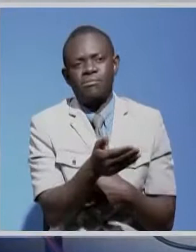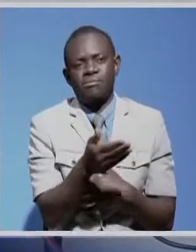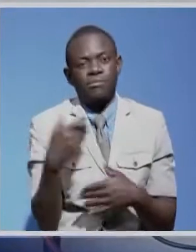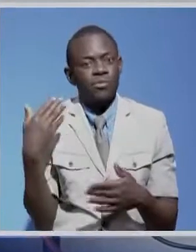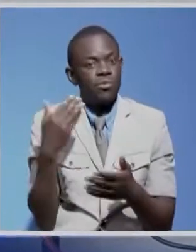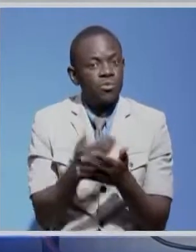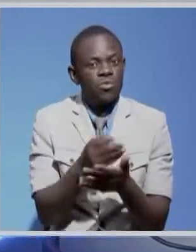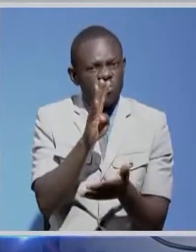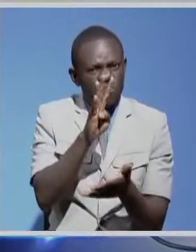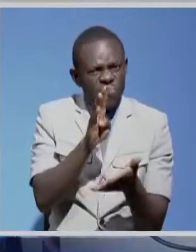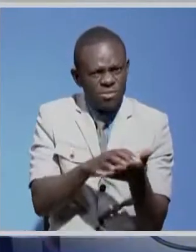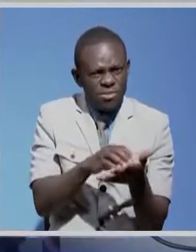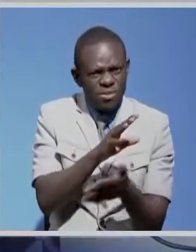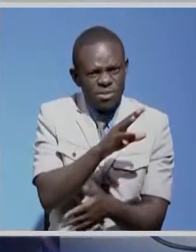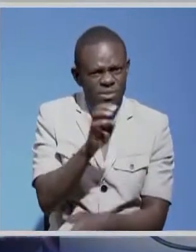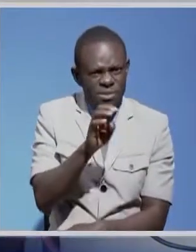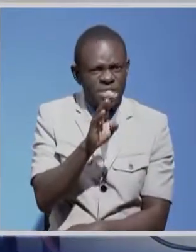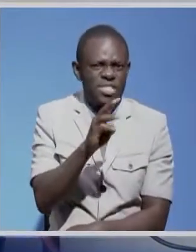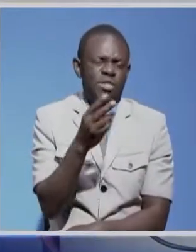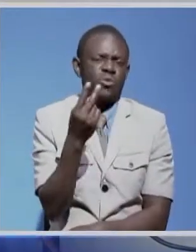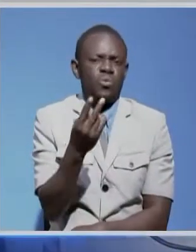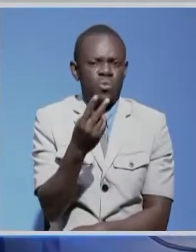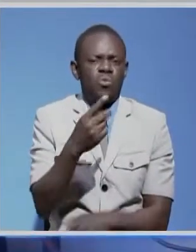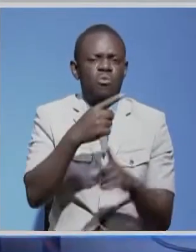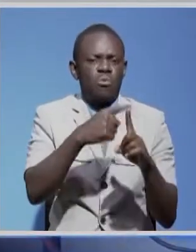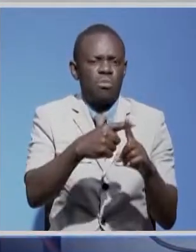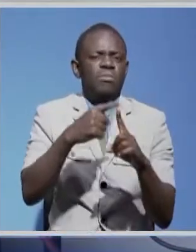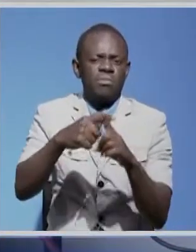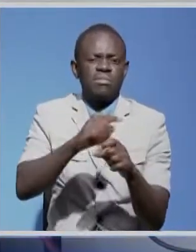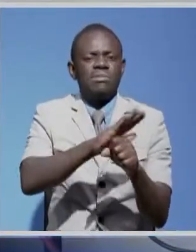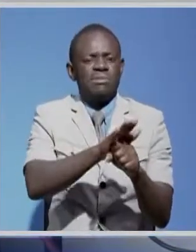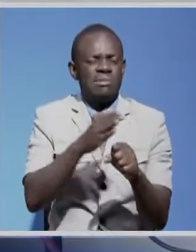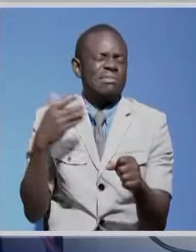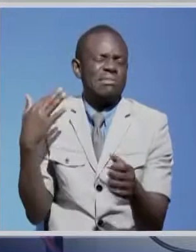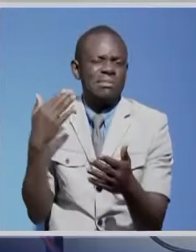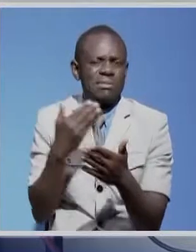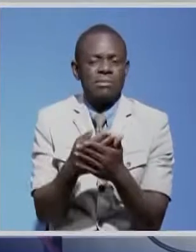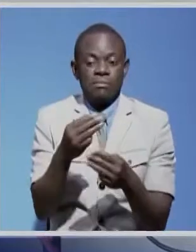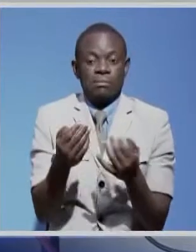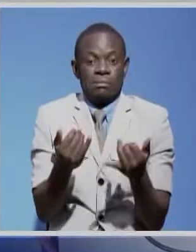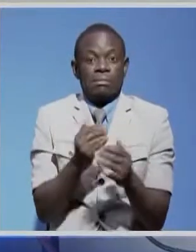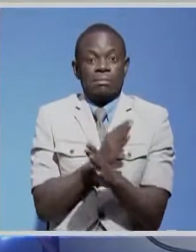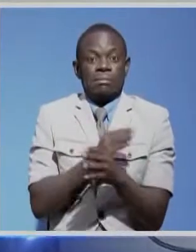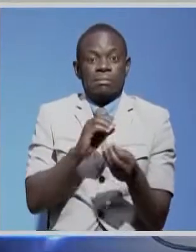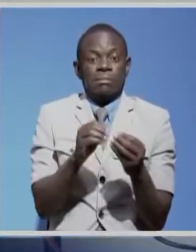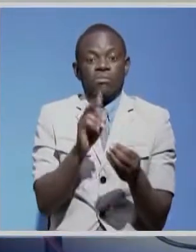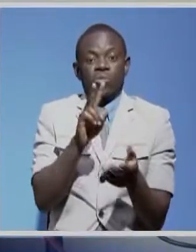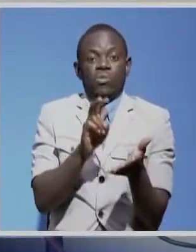4,552 cases, positive cases. Cumulatively, our recoveries now stand at